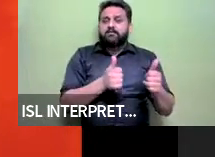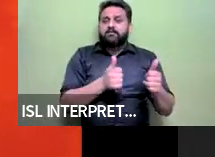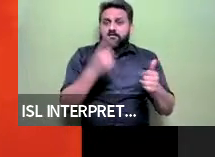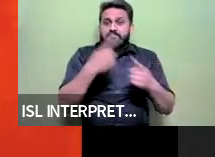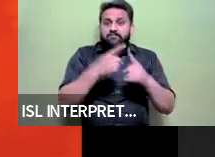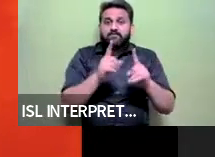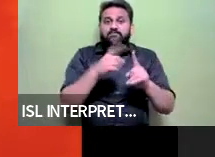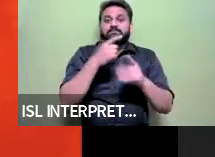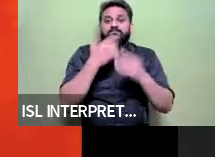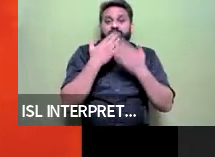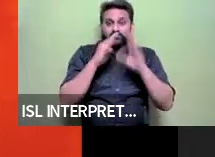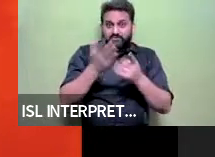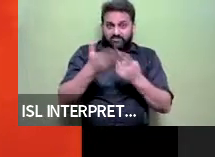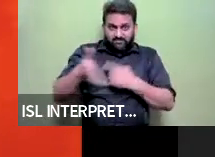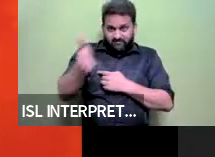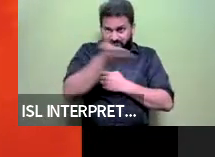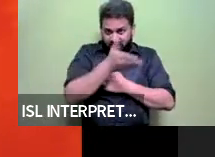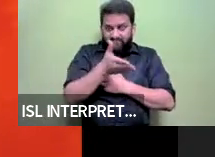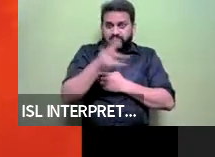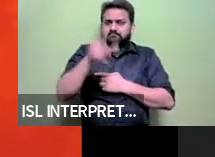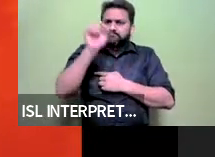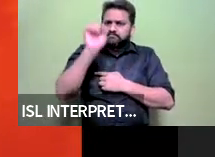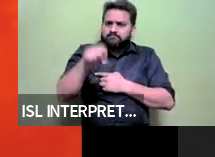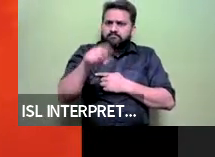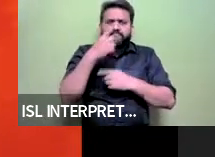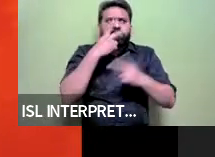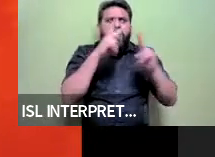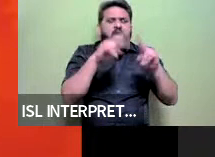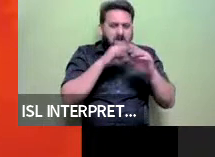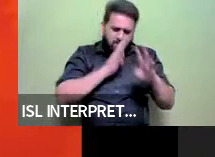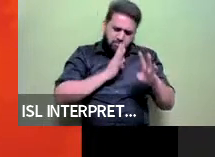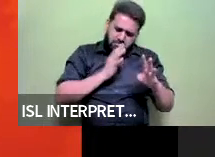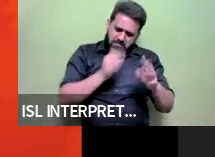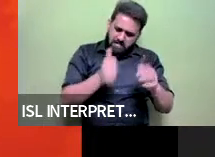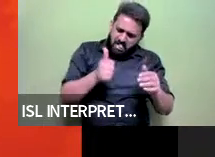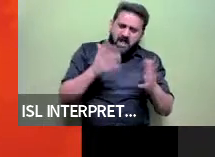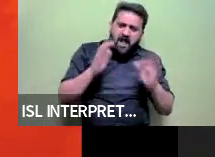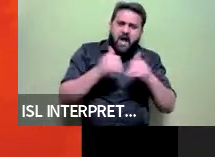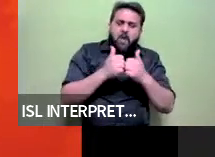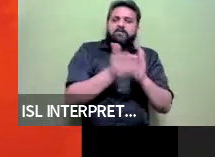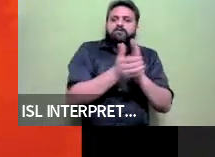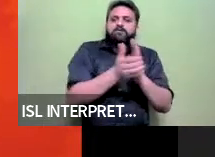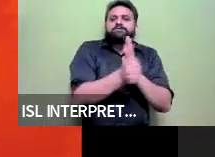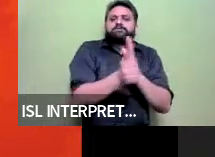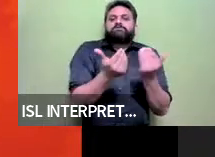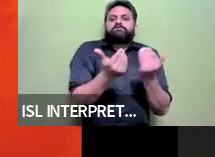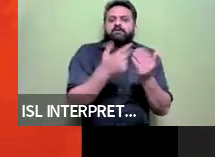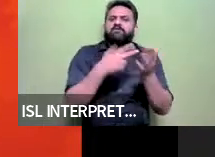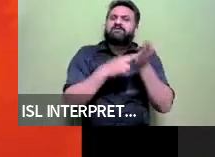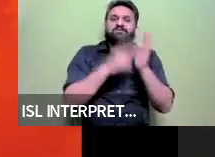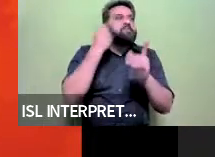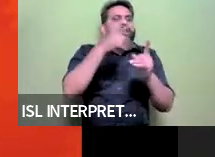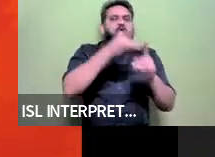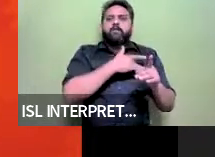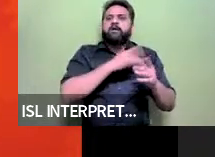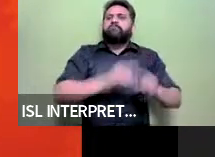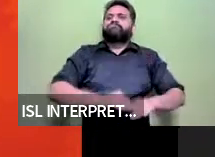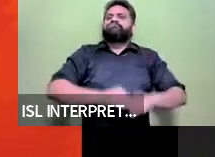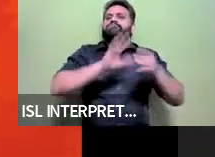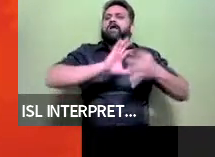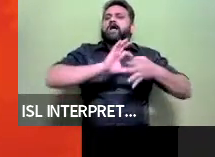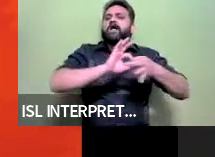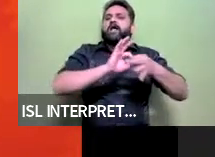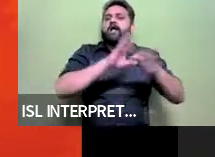a student, you can develop these skills. Even if it's not natural, you can make it fluent,